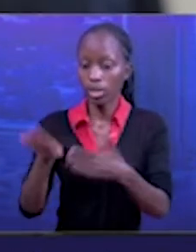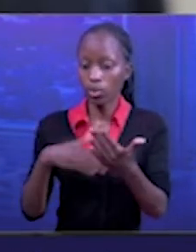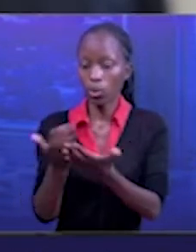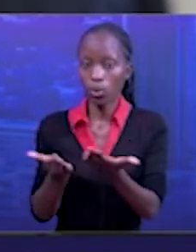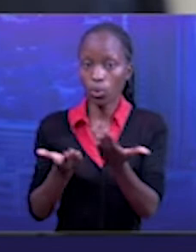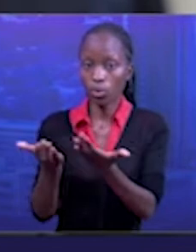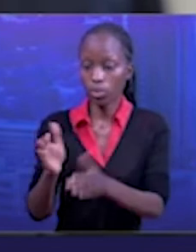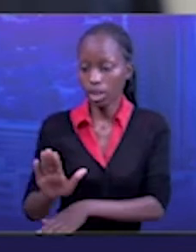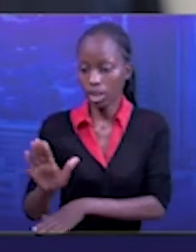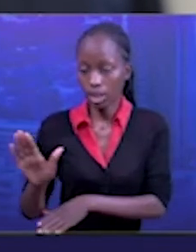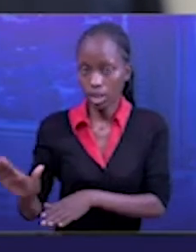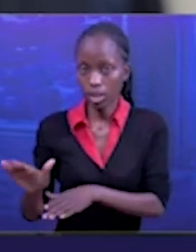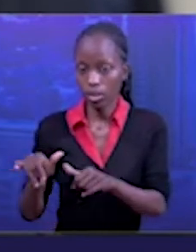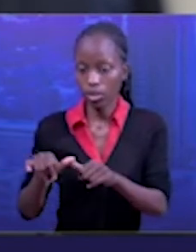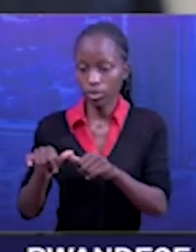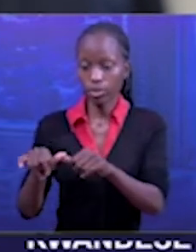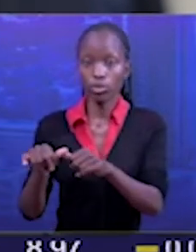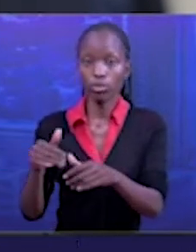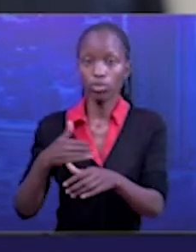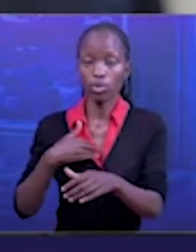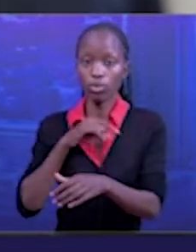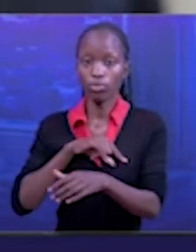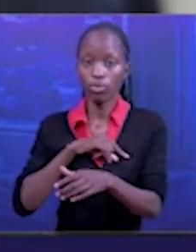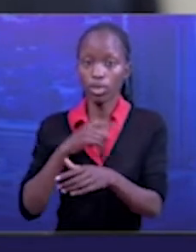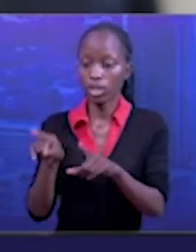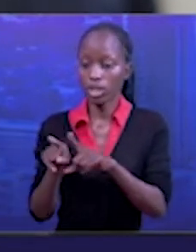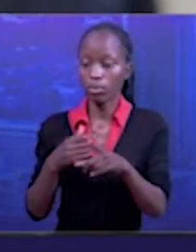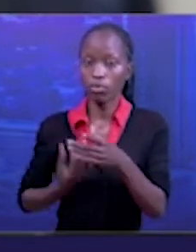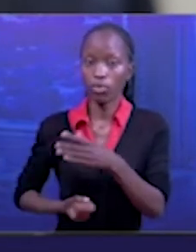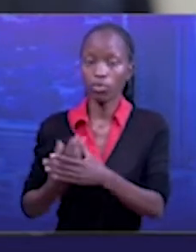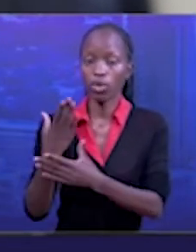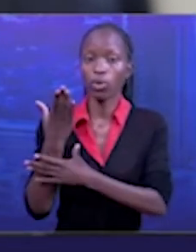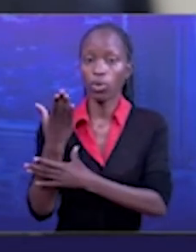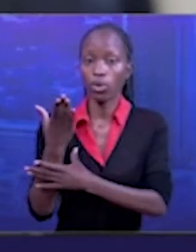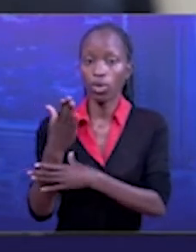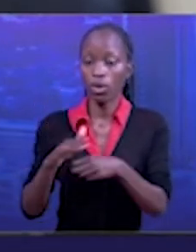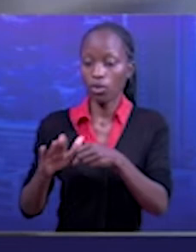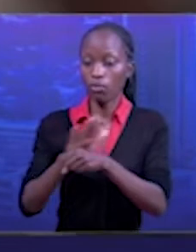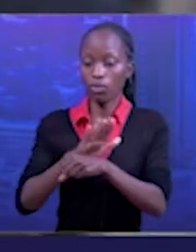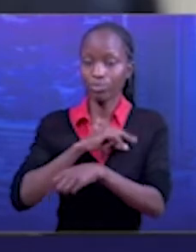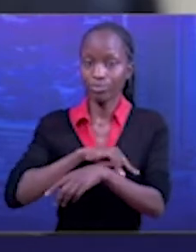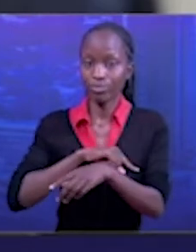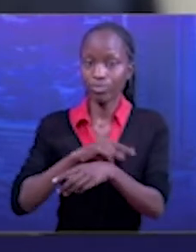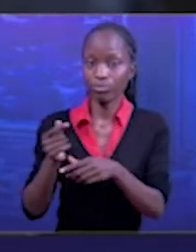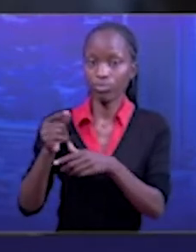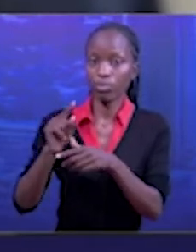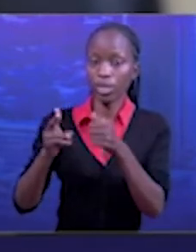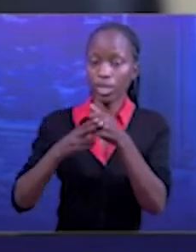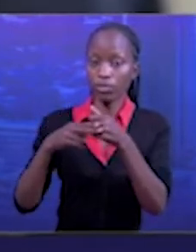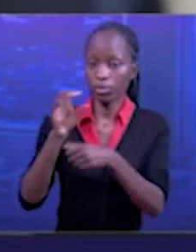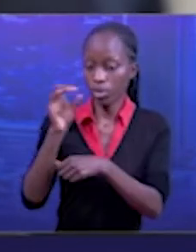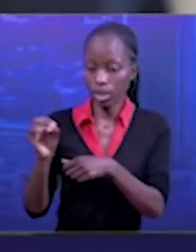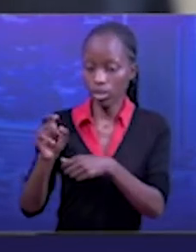business units remained profitable, registering growth in key lines. Total income increased by 7%